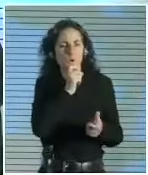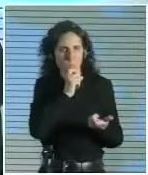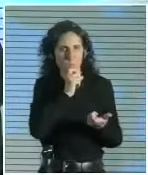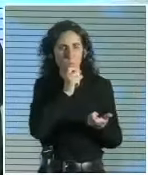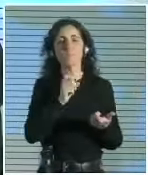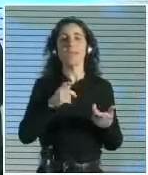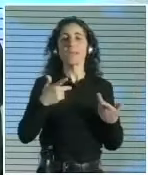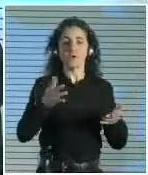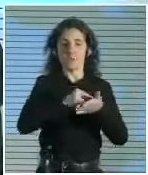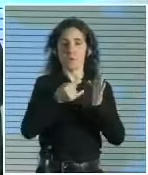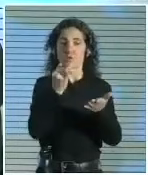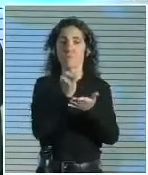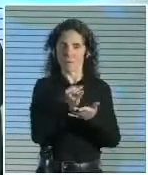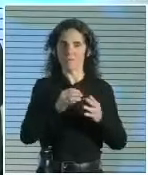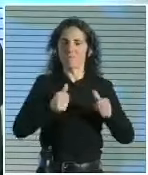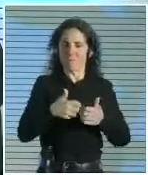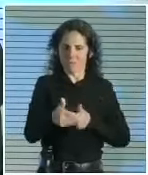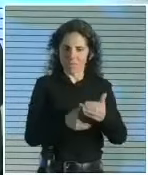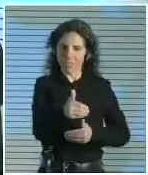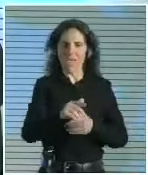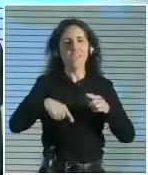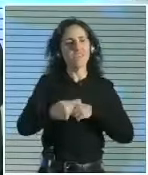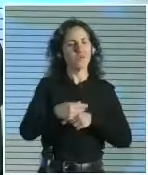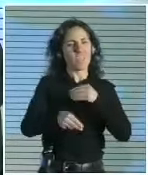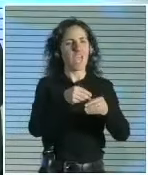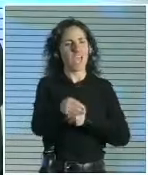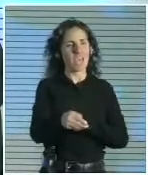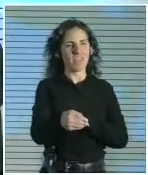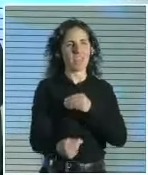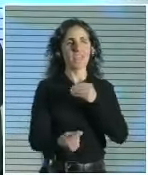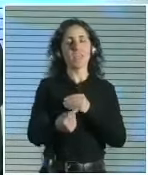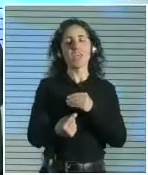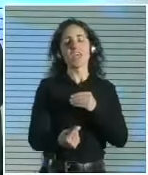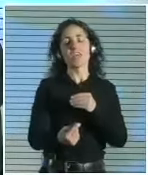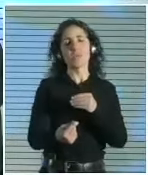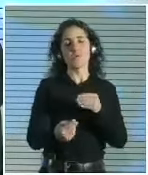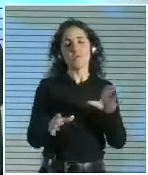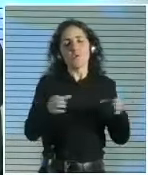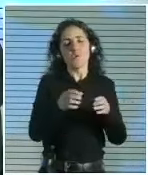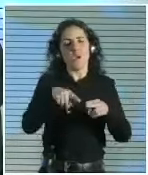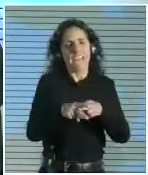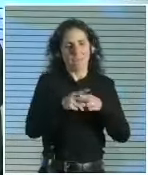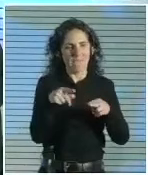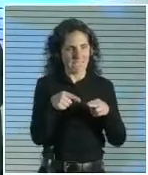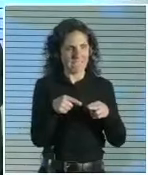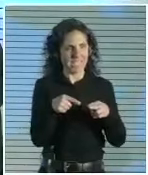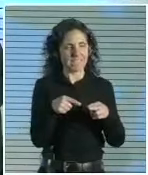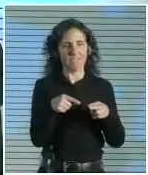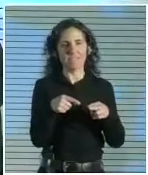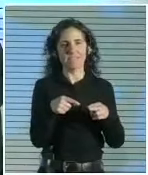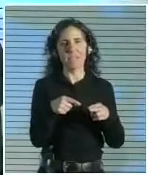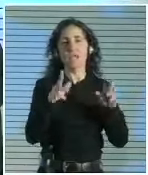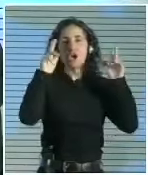went to work writing a toolkit, and you can find that at hotelkitchen.org. It's now become a larger suite of